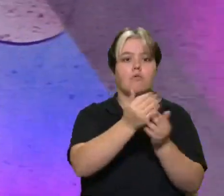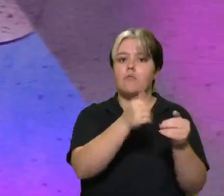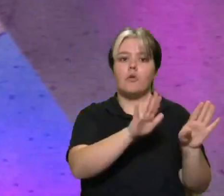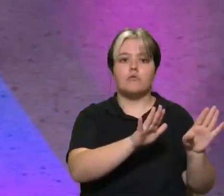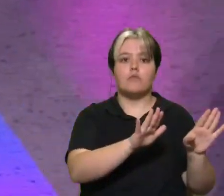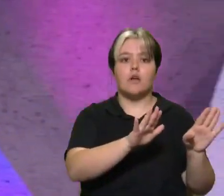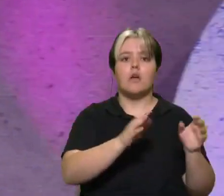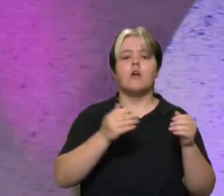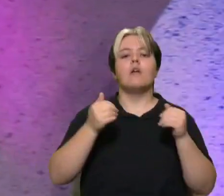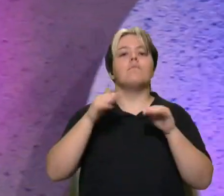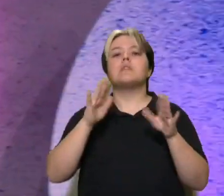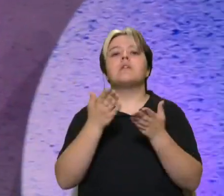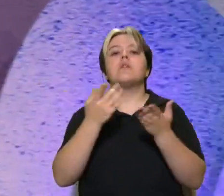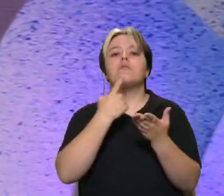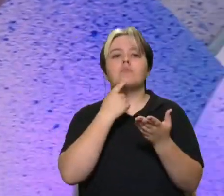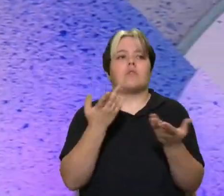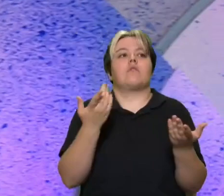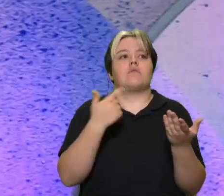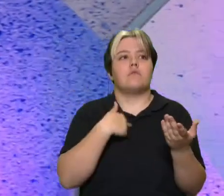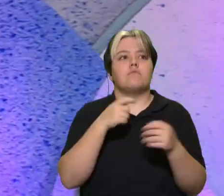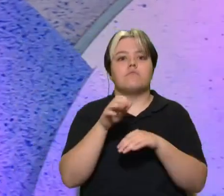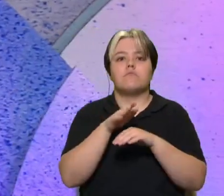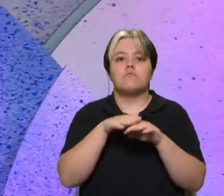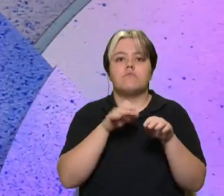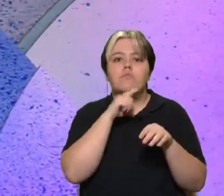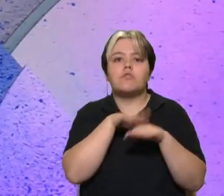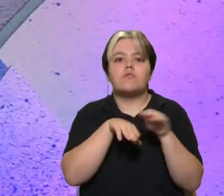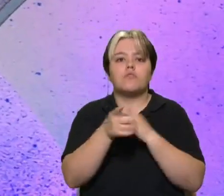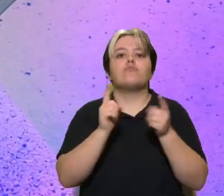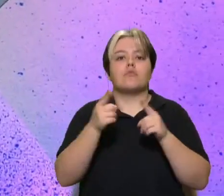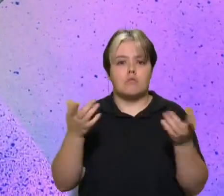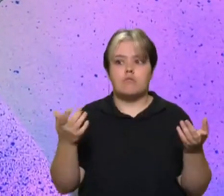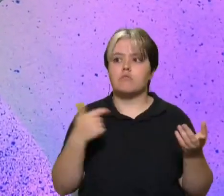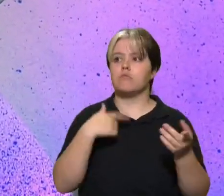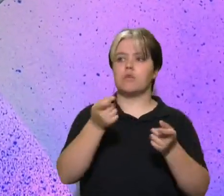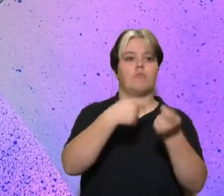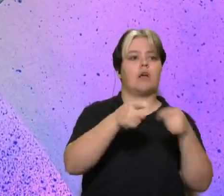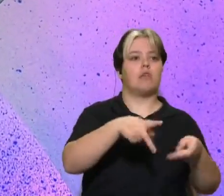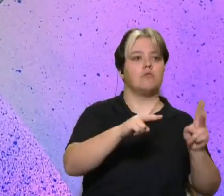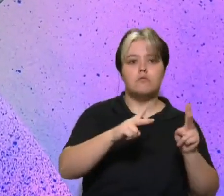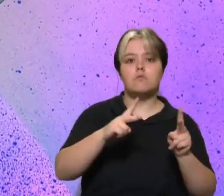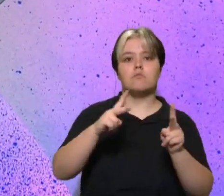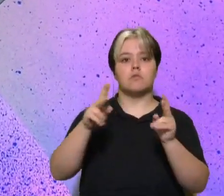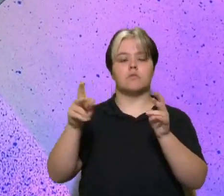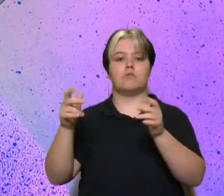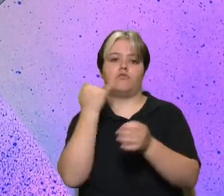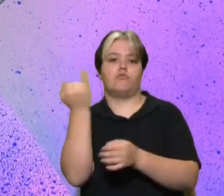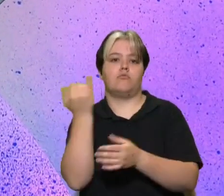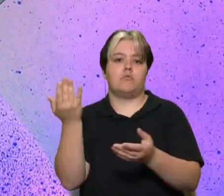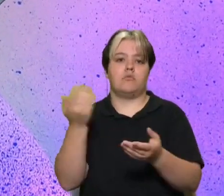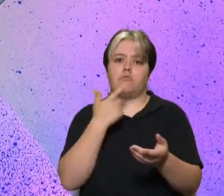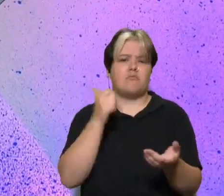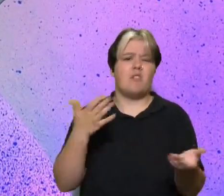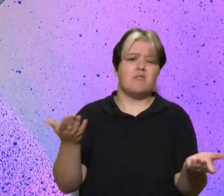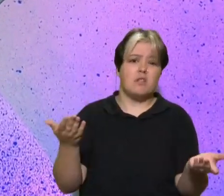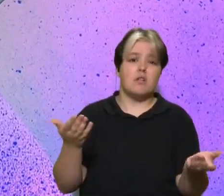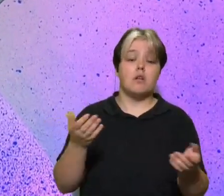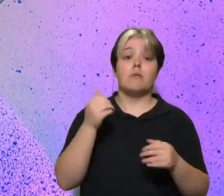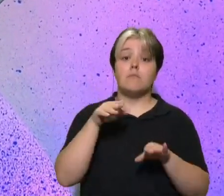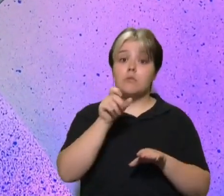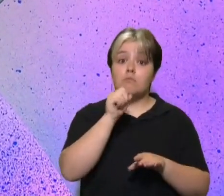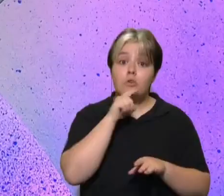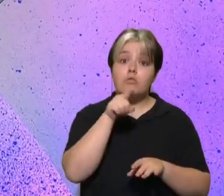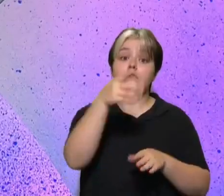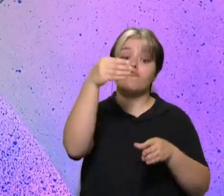And people say, well, what can I do then? I'm going to deal with institutions in the free market. Yes, you